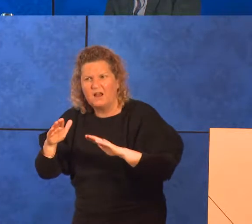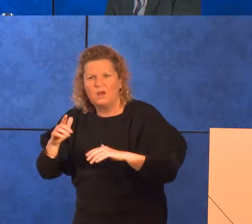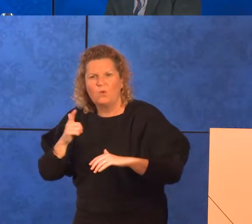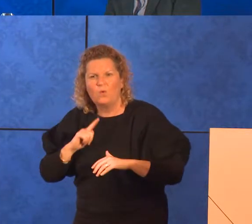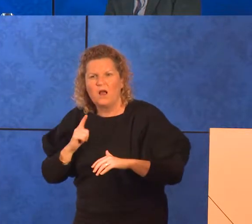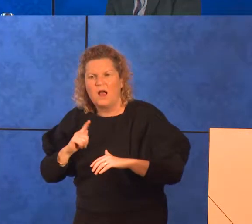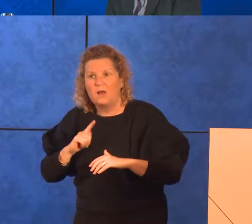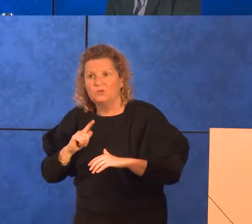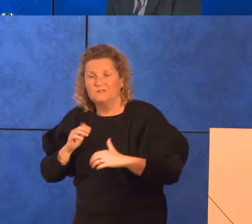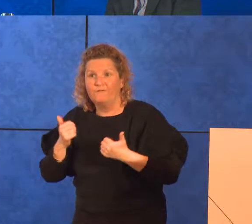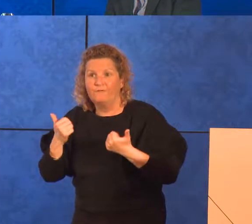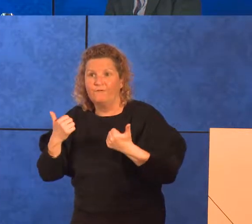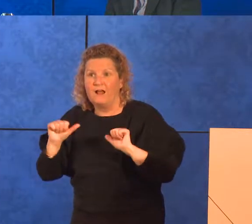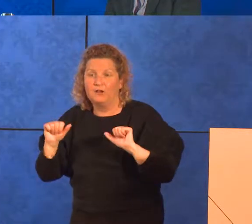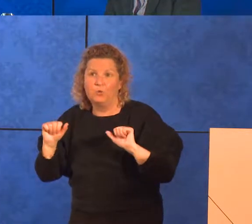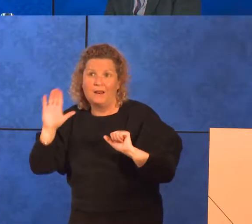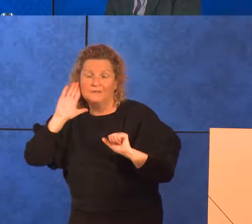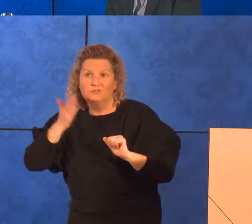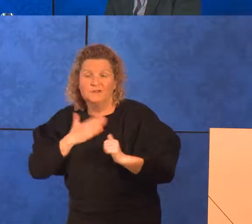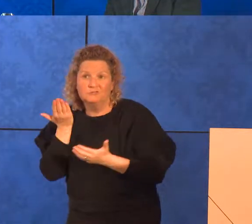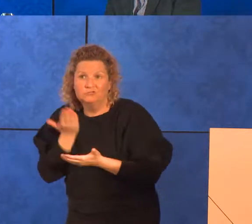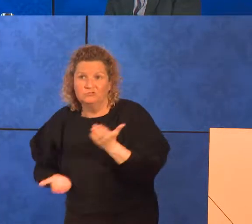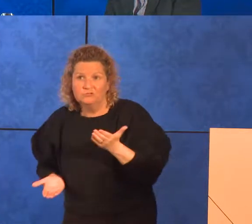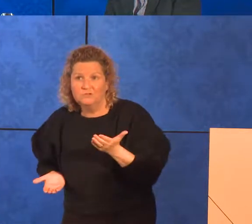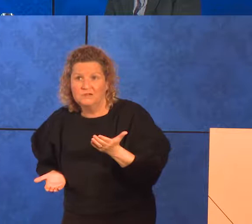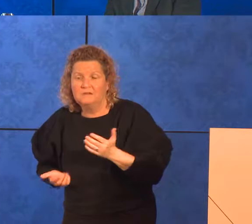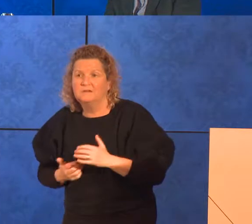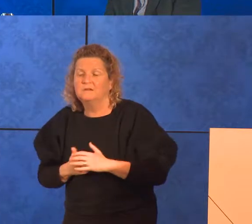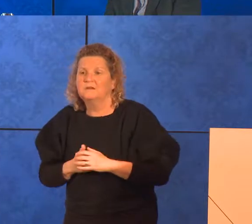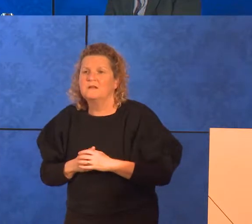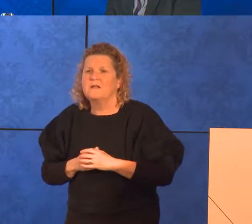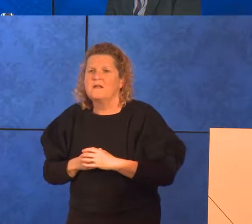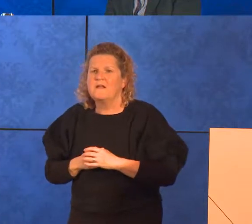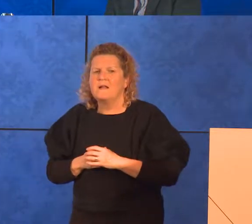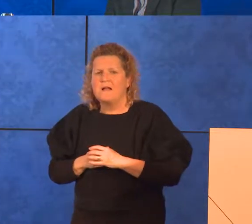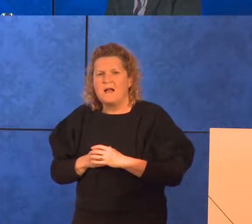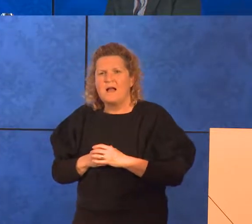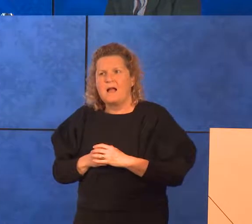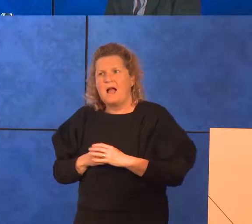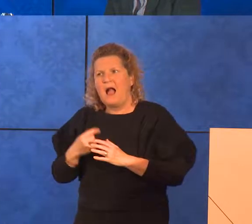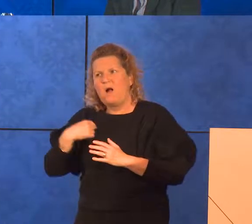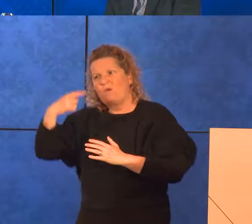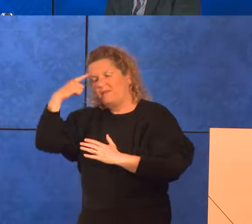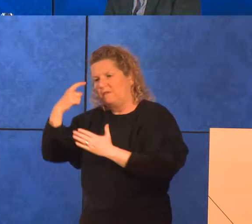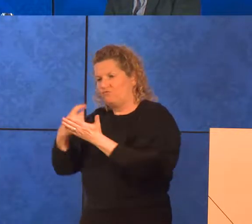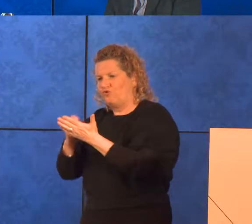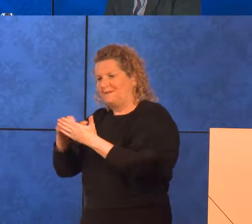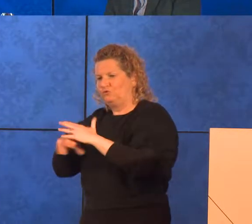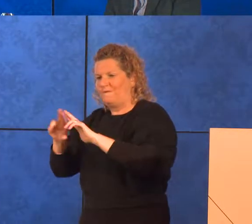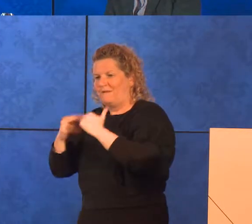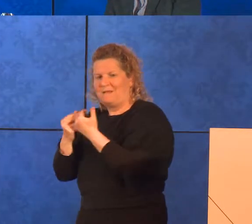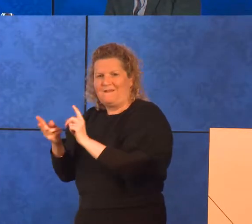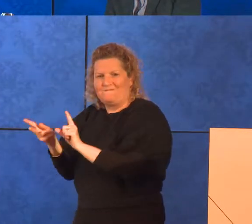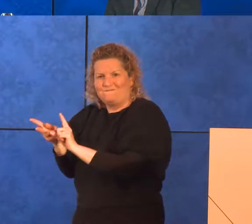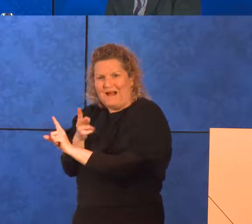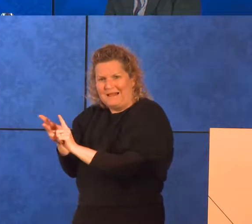should pay attention now. But to Meg's point, I would have to say in terms of the Royal Commission into Family Violence, it was very much